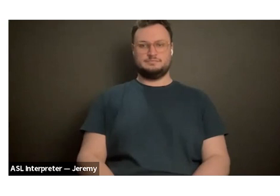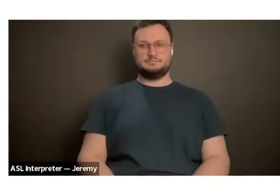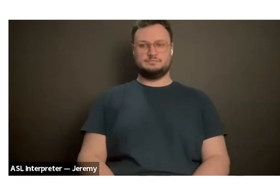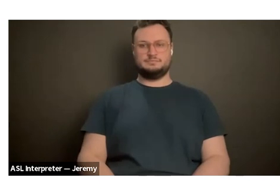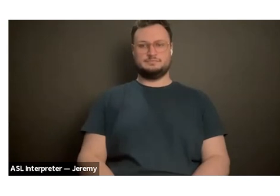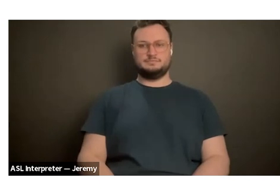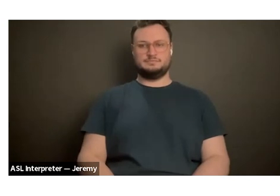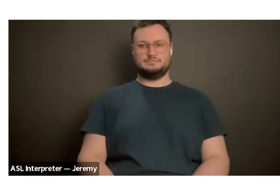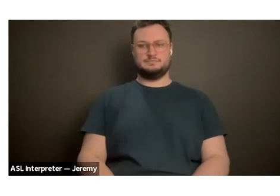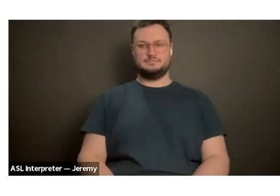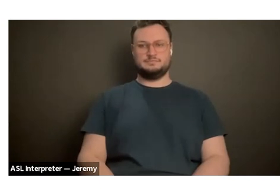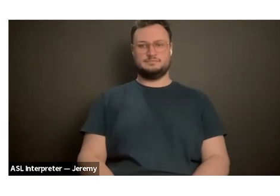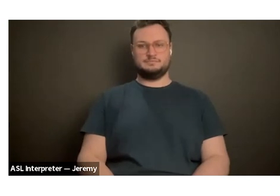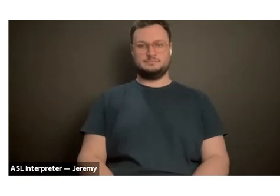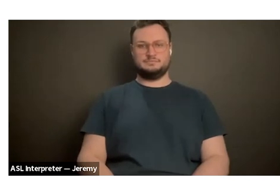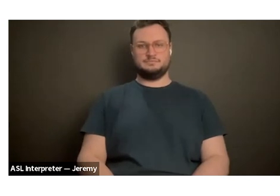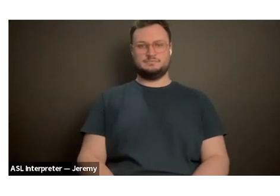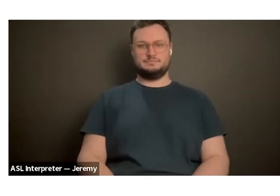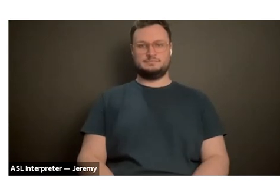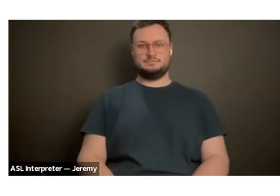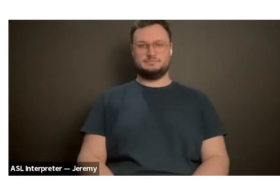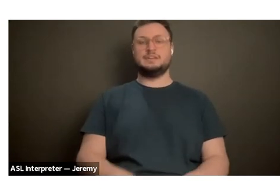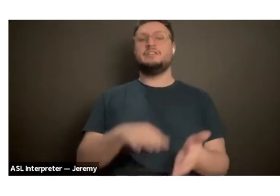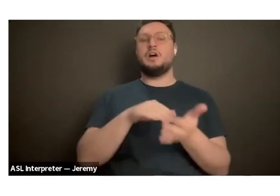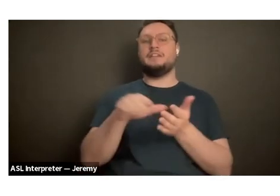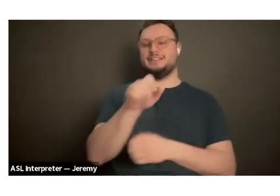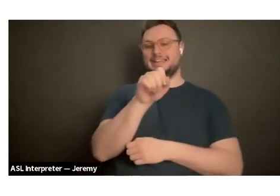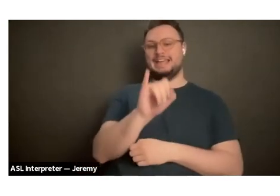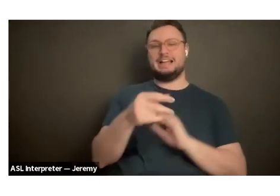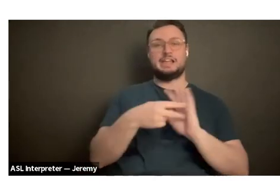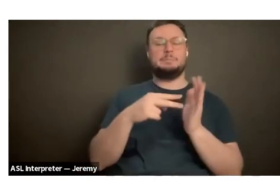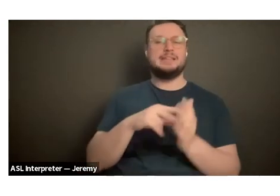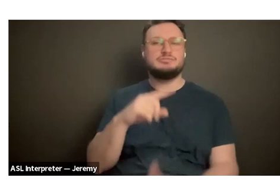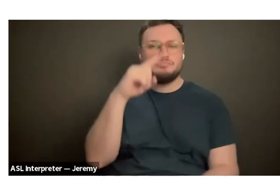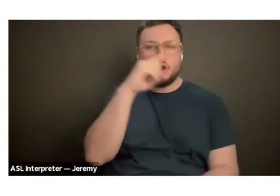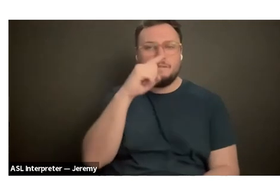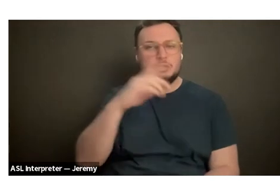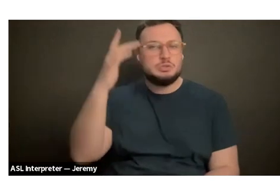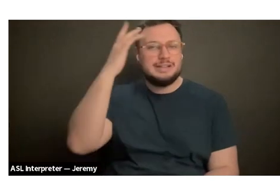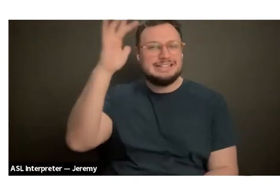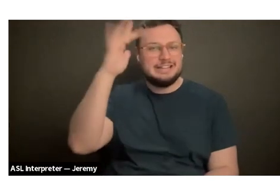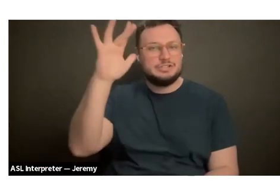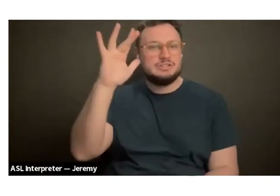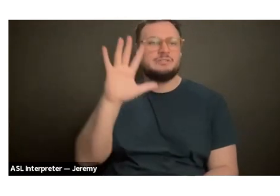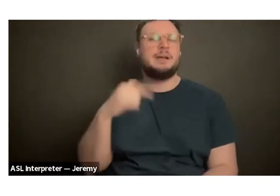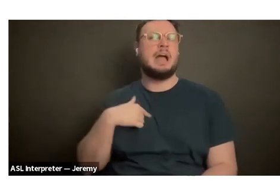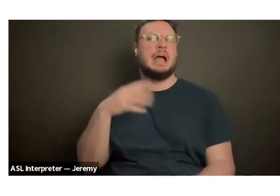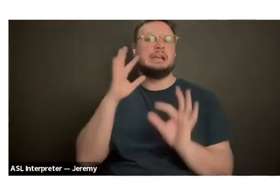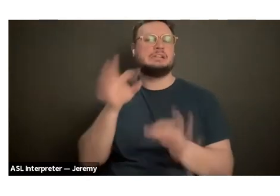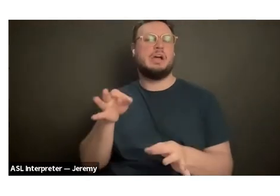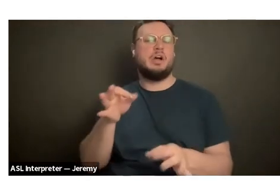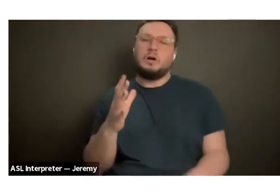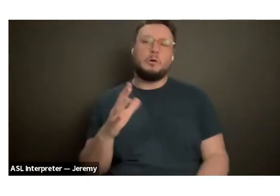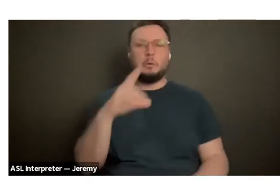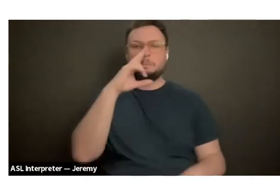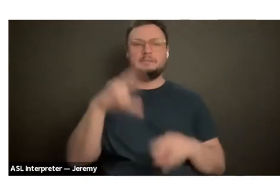often considered to be a term that we use for artificial intelligence. But hey, let me just change that out to AI for